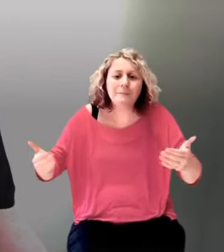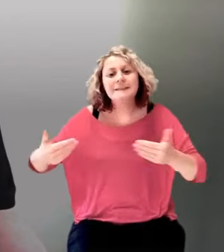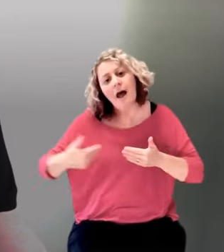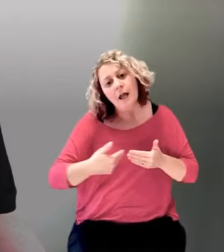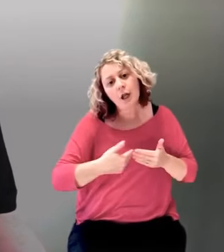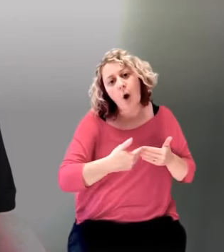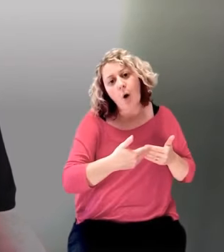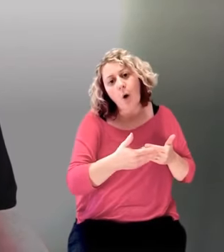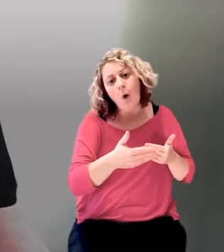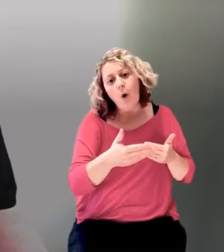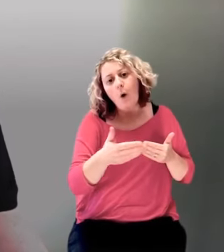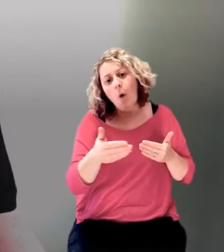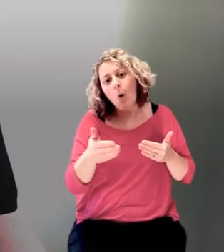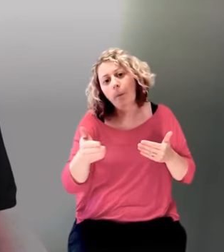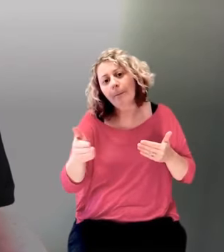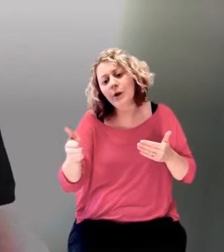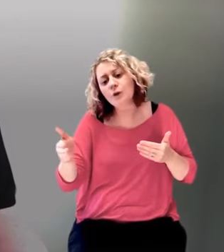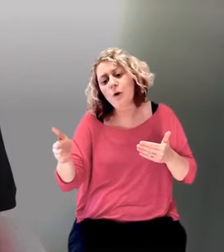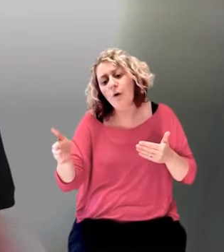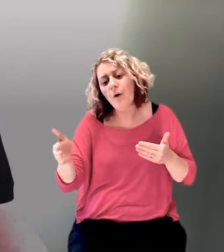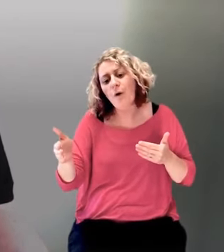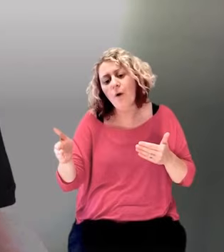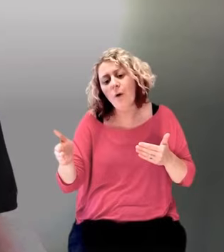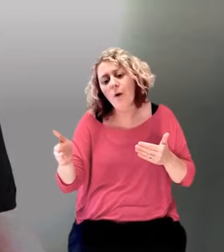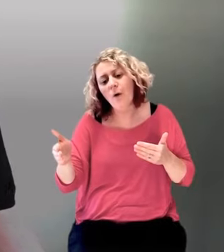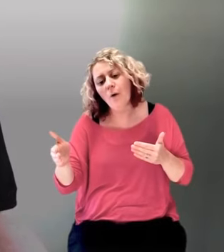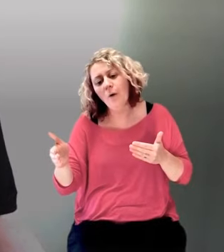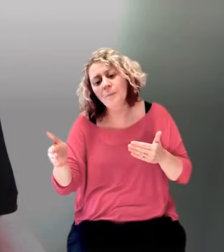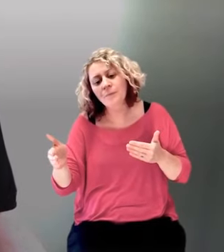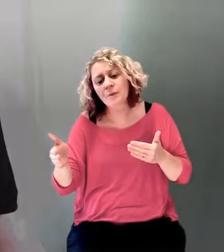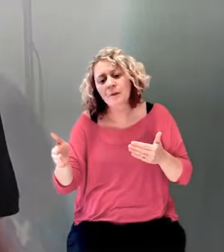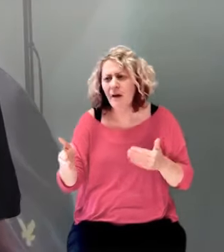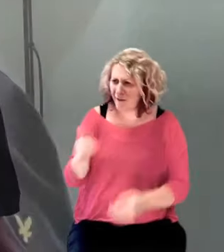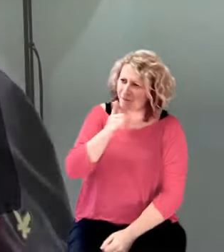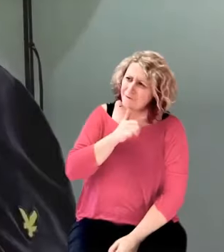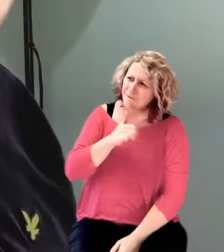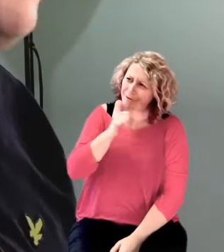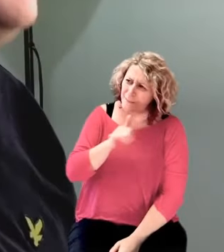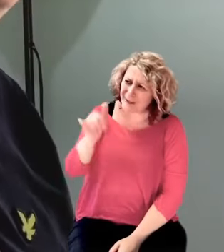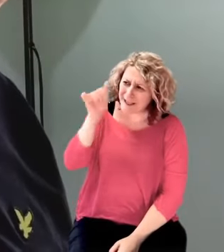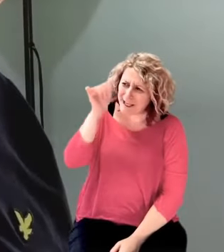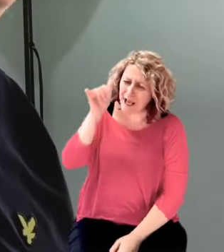open arms and an open door,